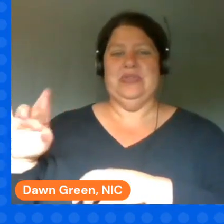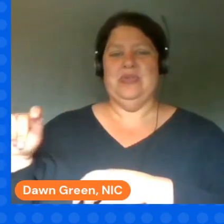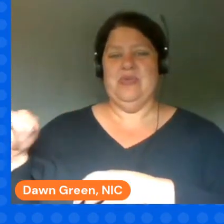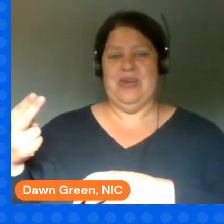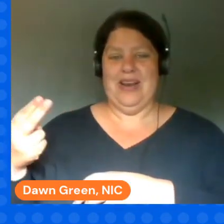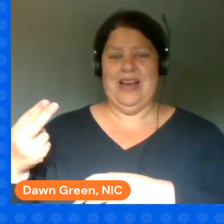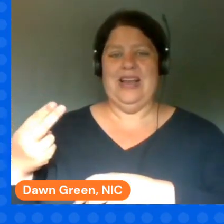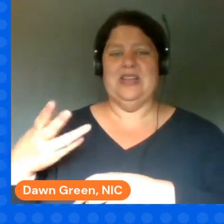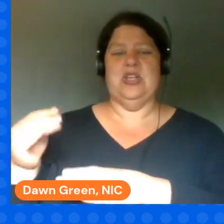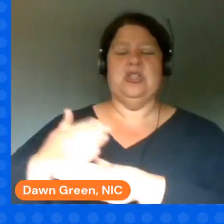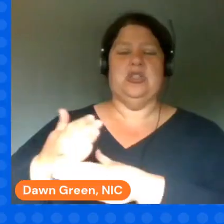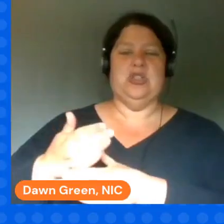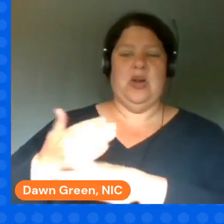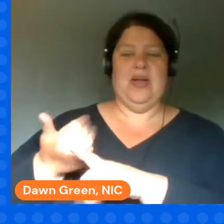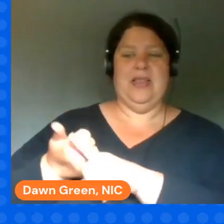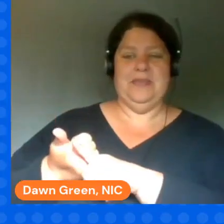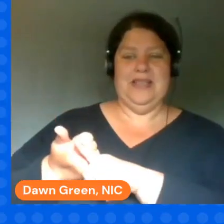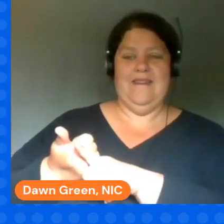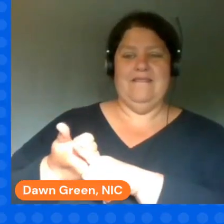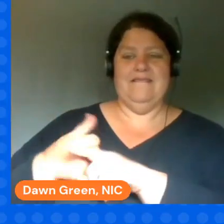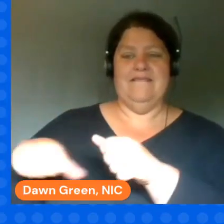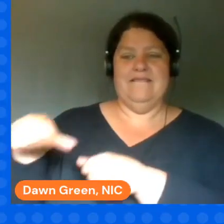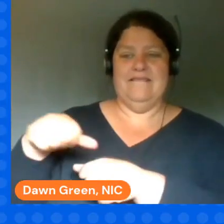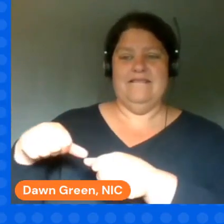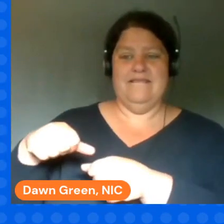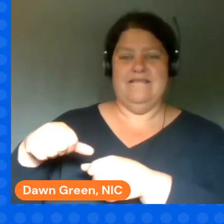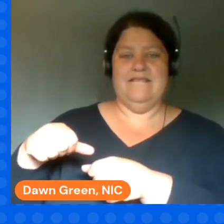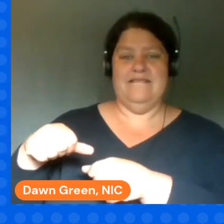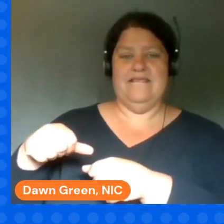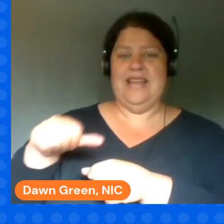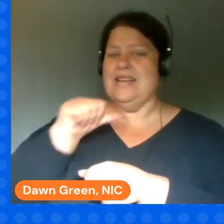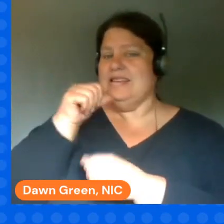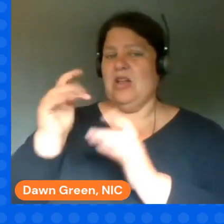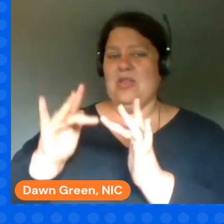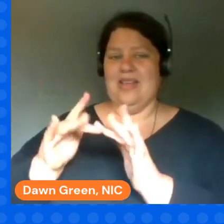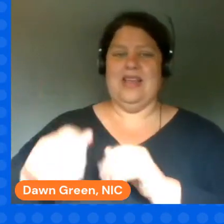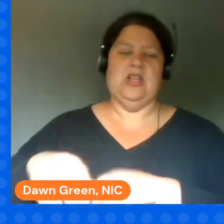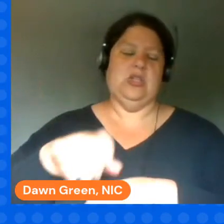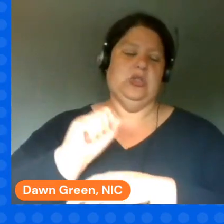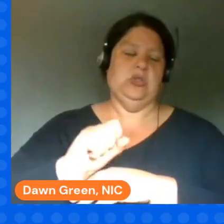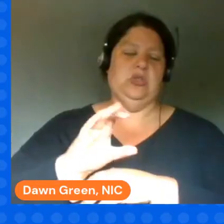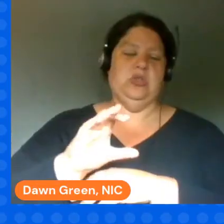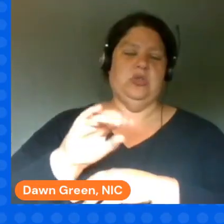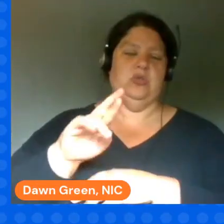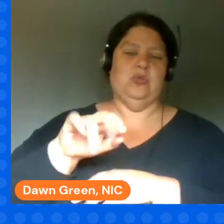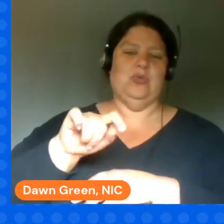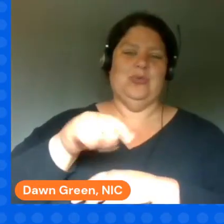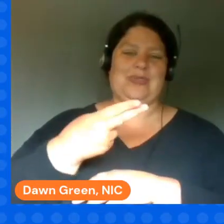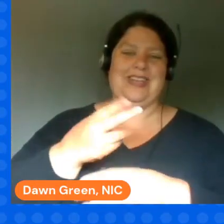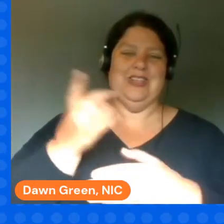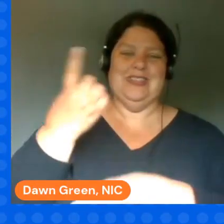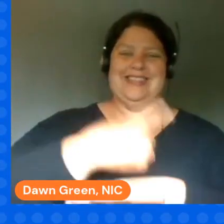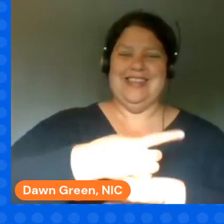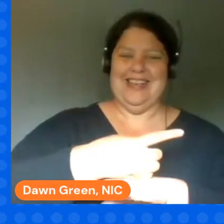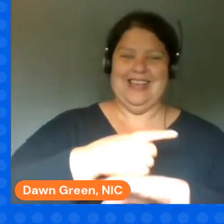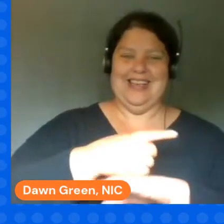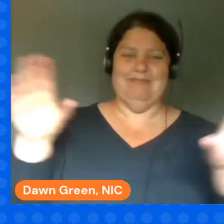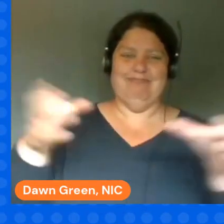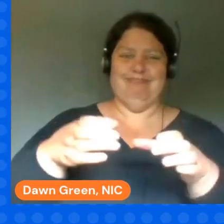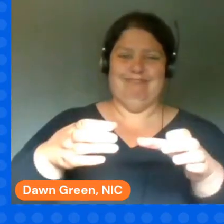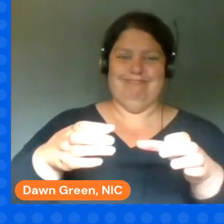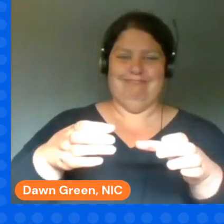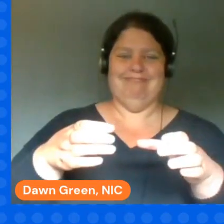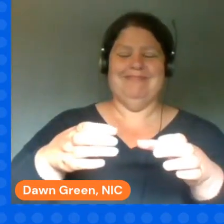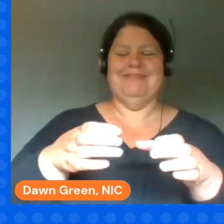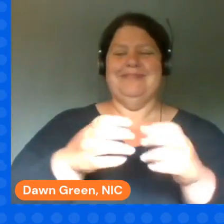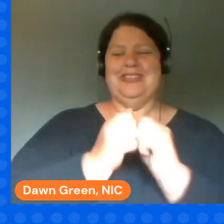themselves, right? So also like Scratch days and events like that, where you gather with people in person to create,